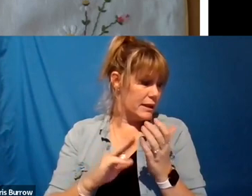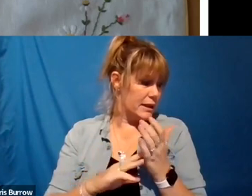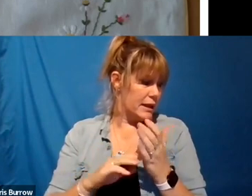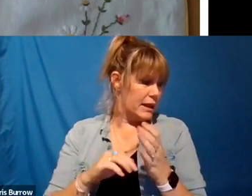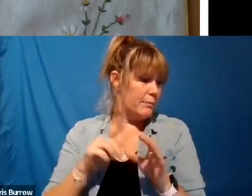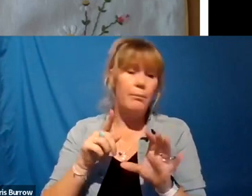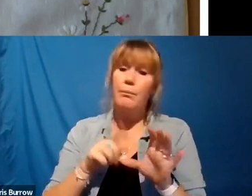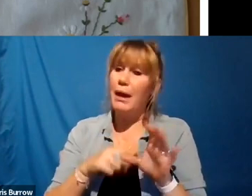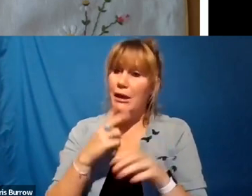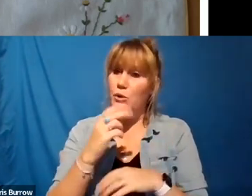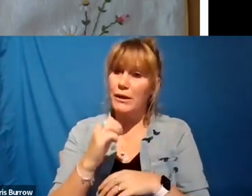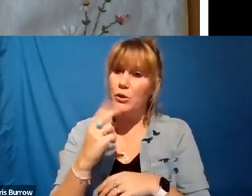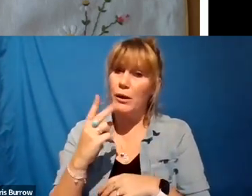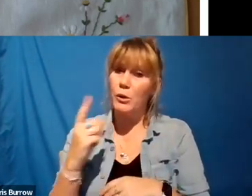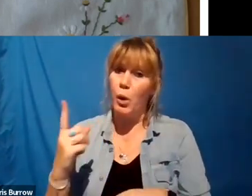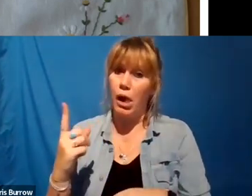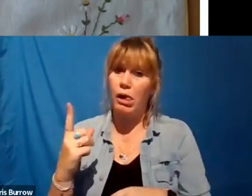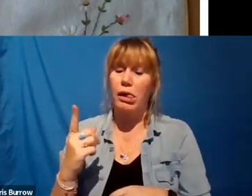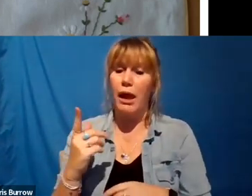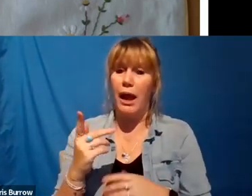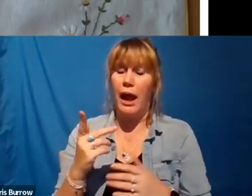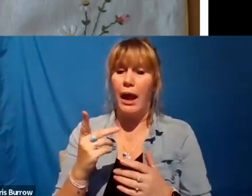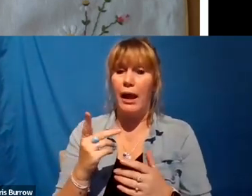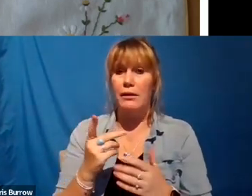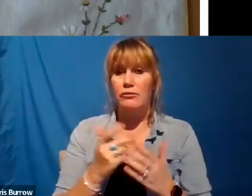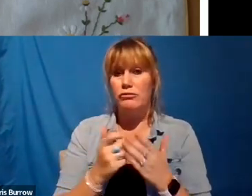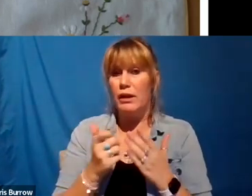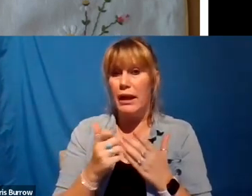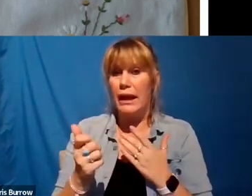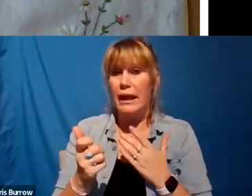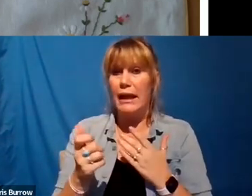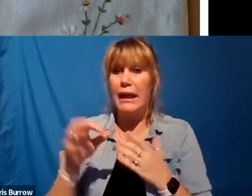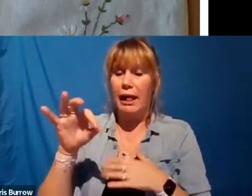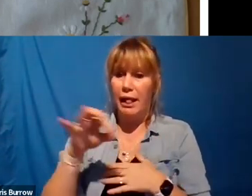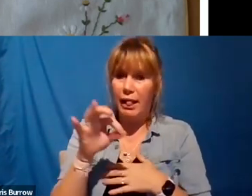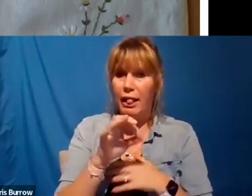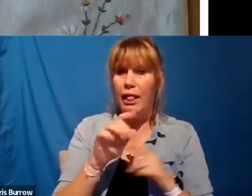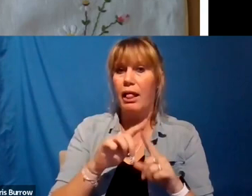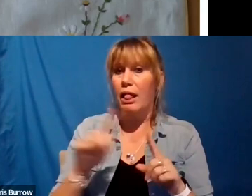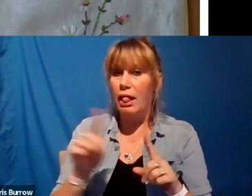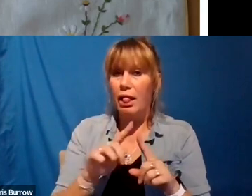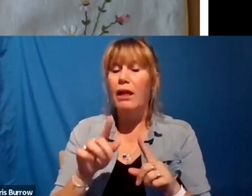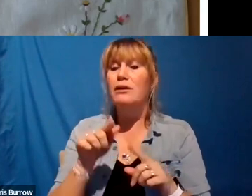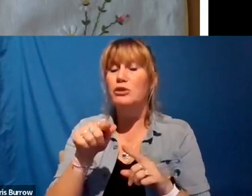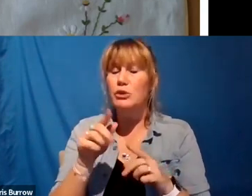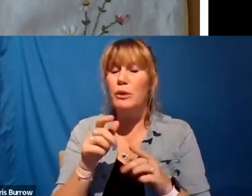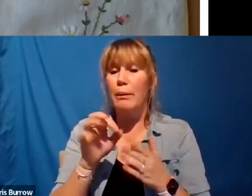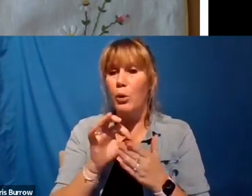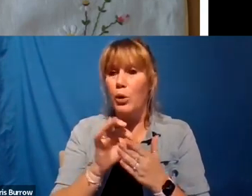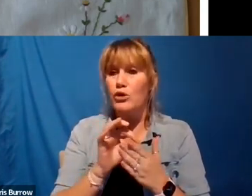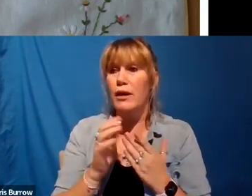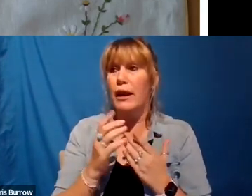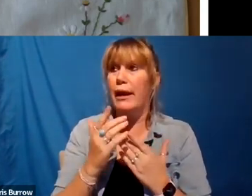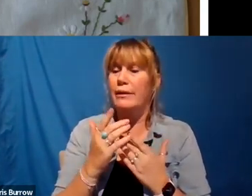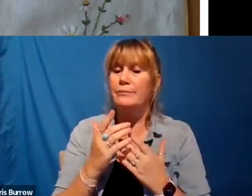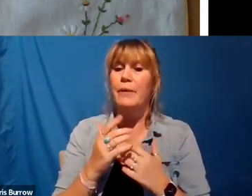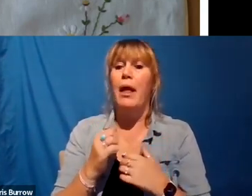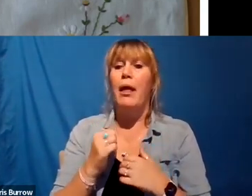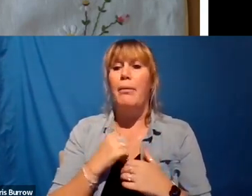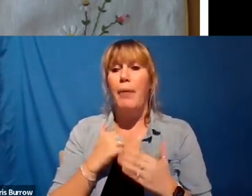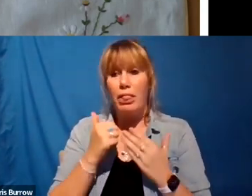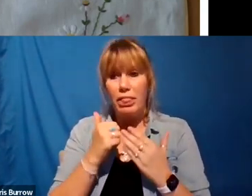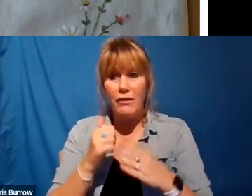in and out of embroideries and come back to them when I feel able to or more inspired to. My therapist at the time